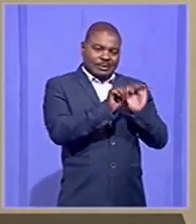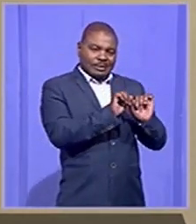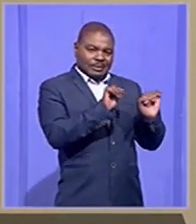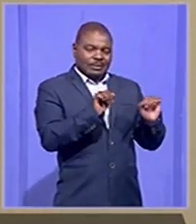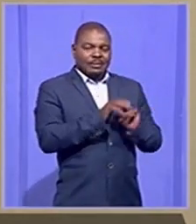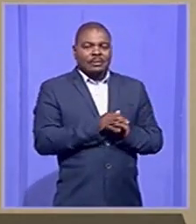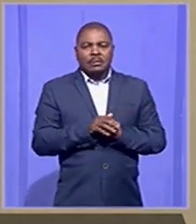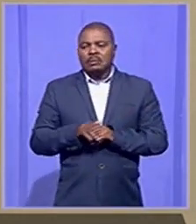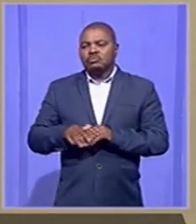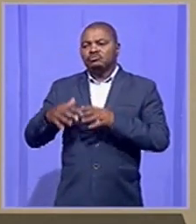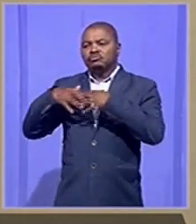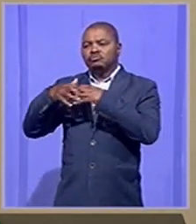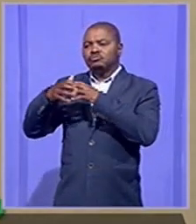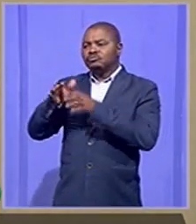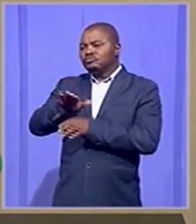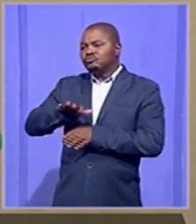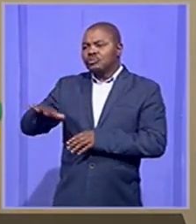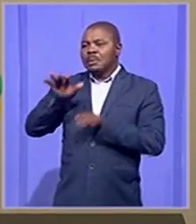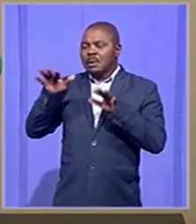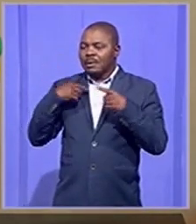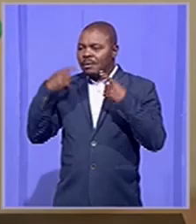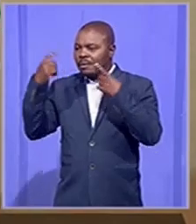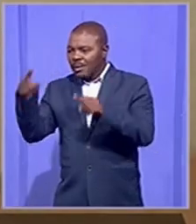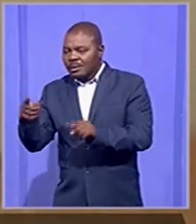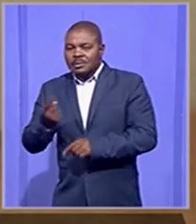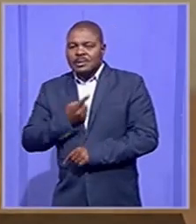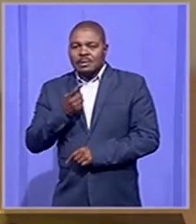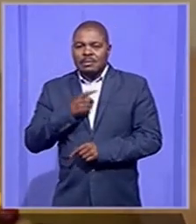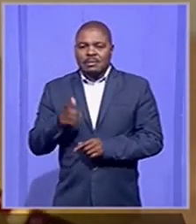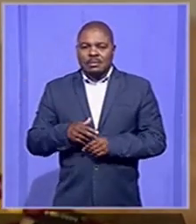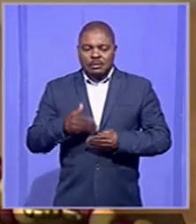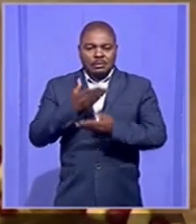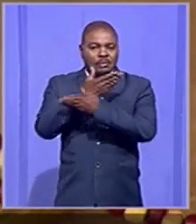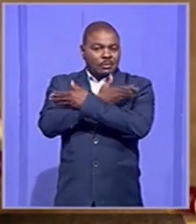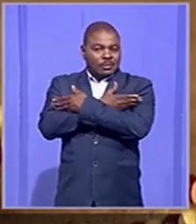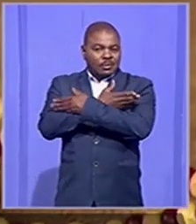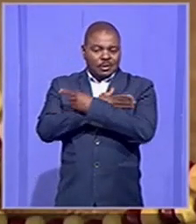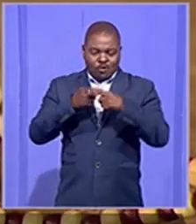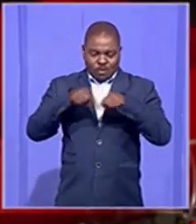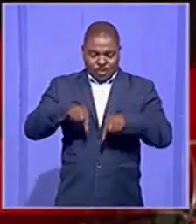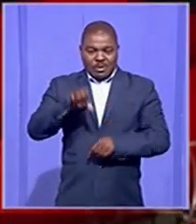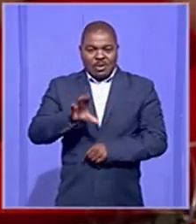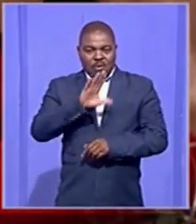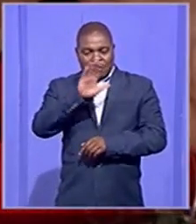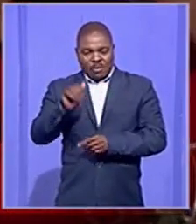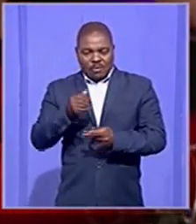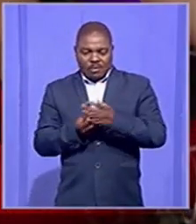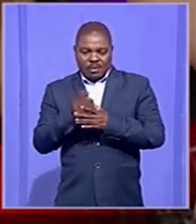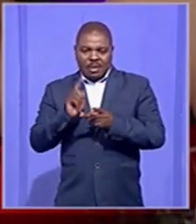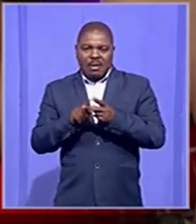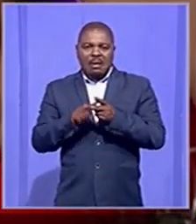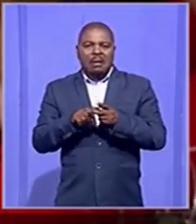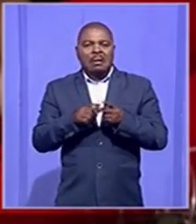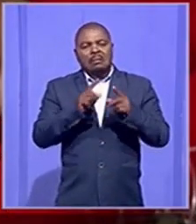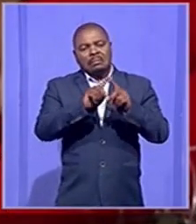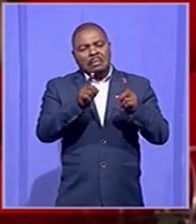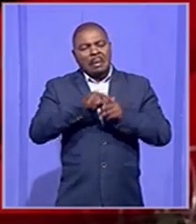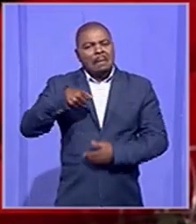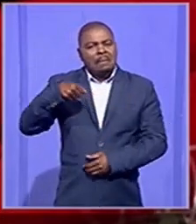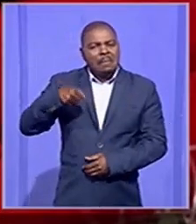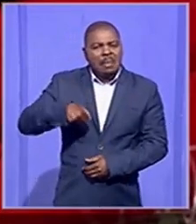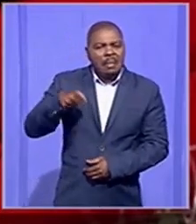a le mmalwa mo baagi ba ka inosang ka nkgo. Di-t-shirt tse di dirilweng mono gae, dikuno tsa dibaga,